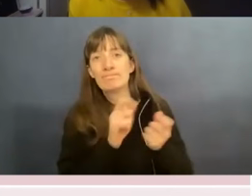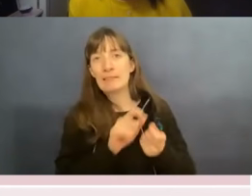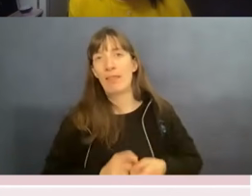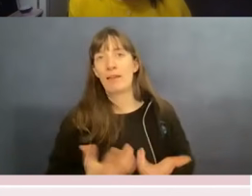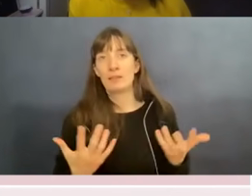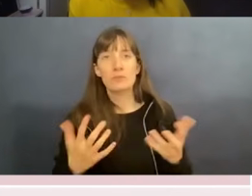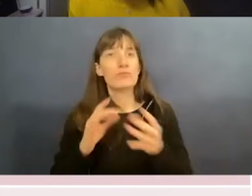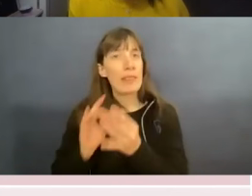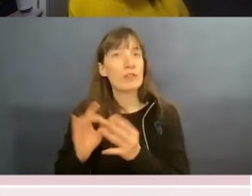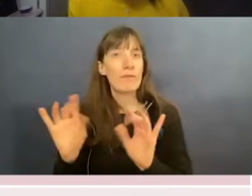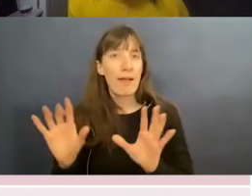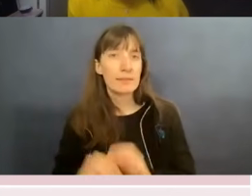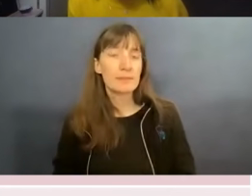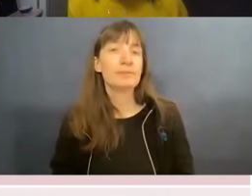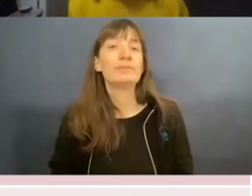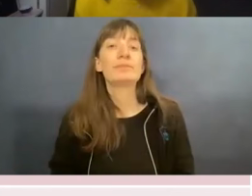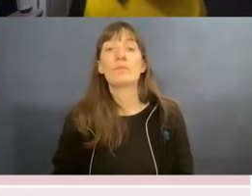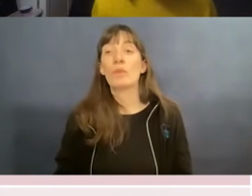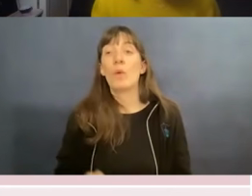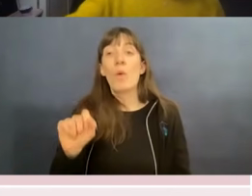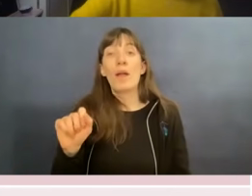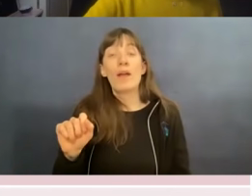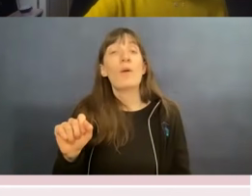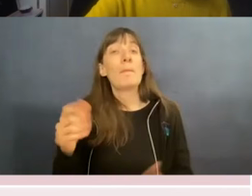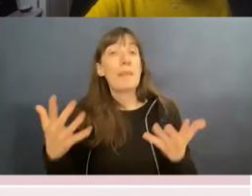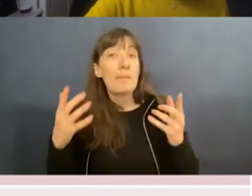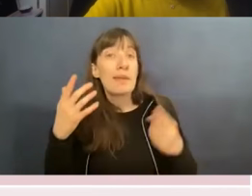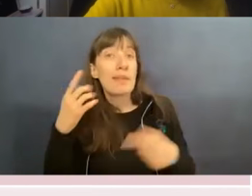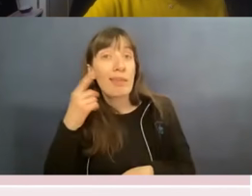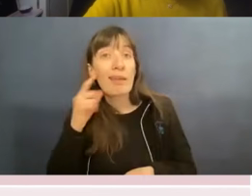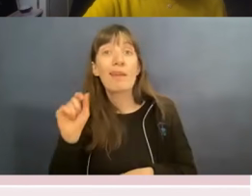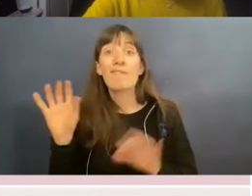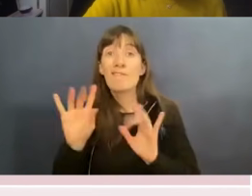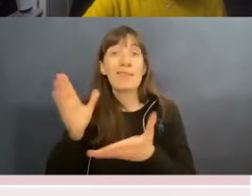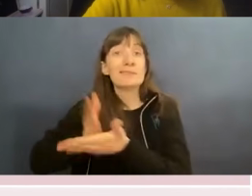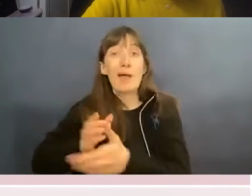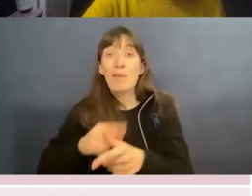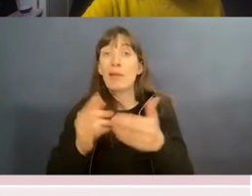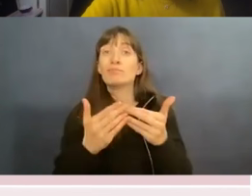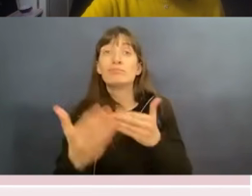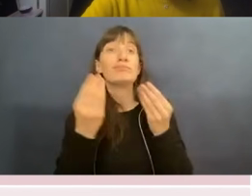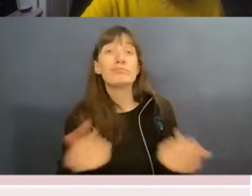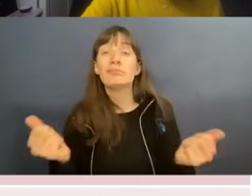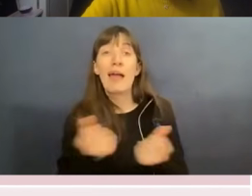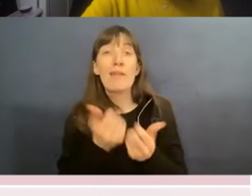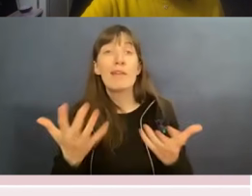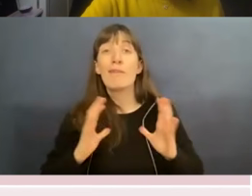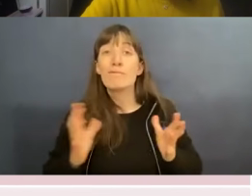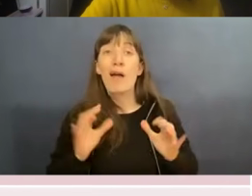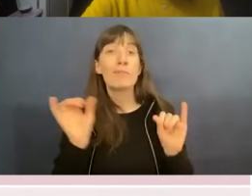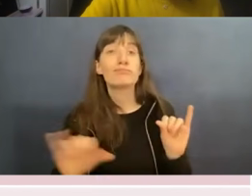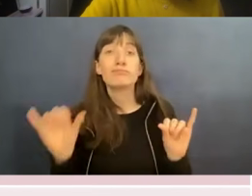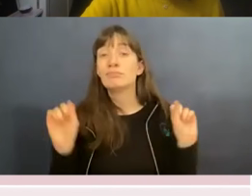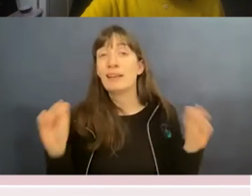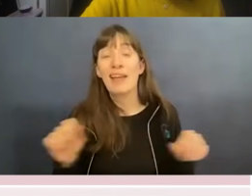Or maybe believing that once the fighting stops, everything will go back to their perception of what they believe was normal. So